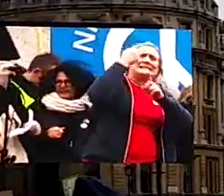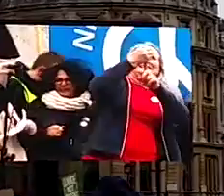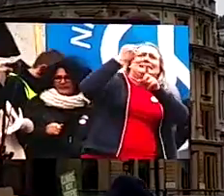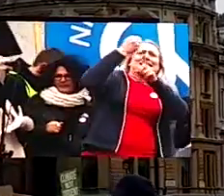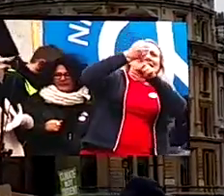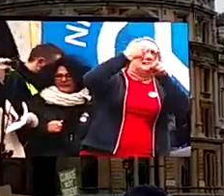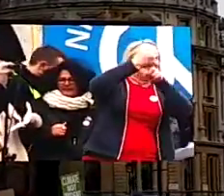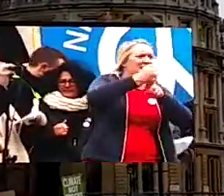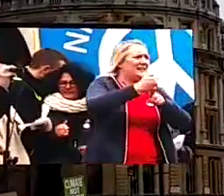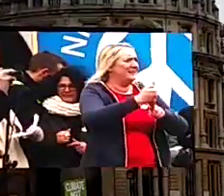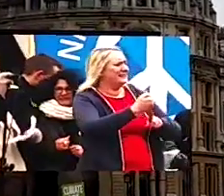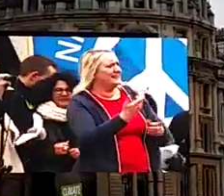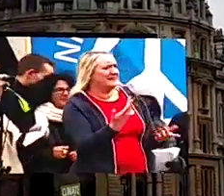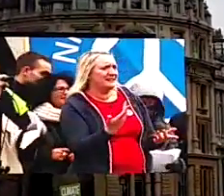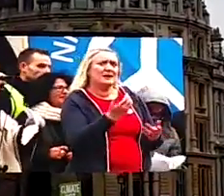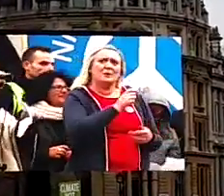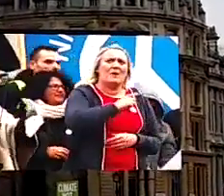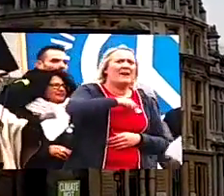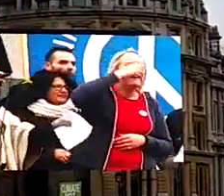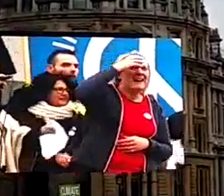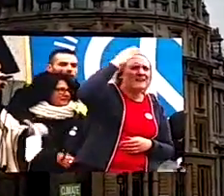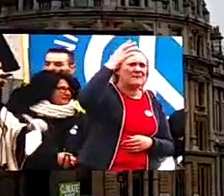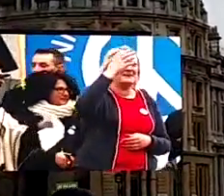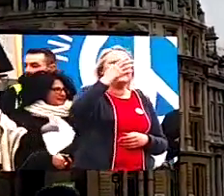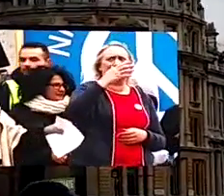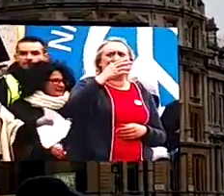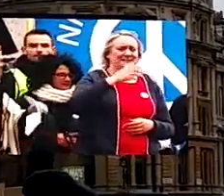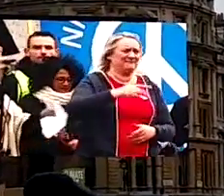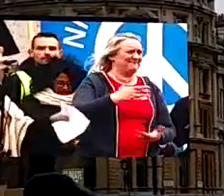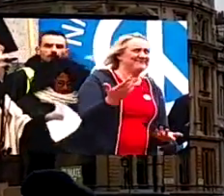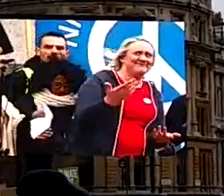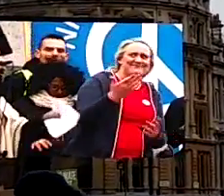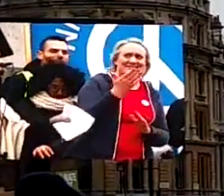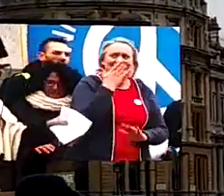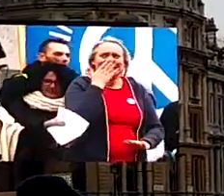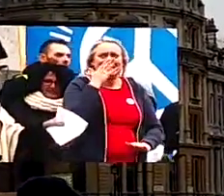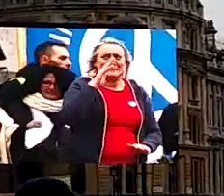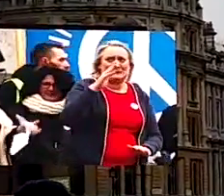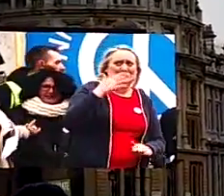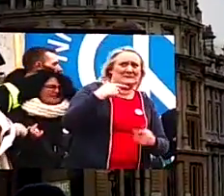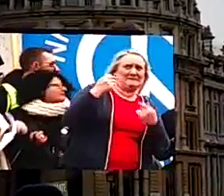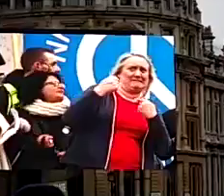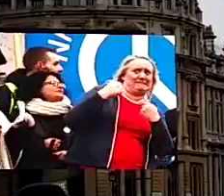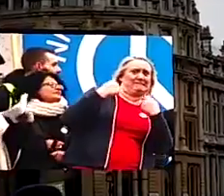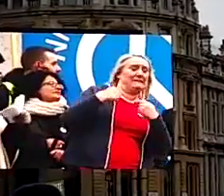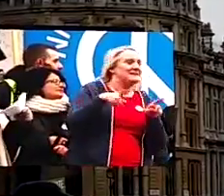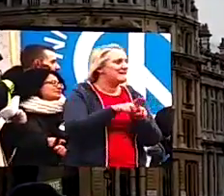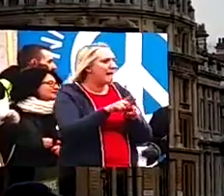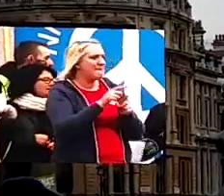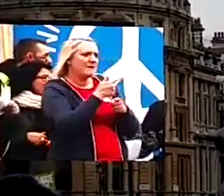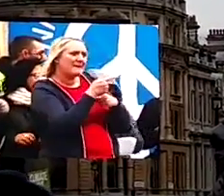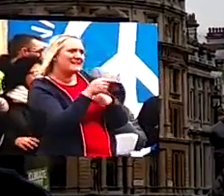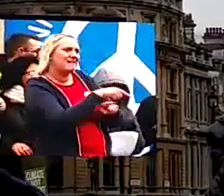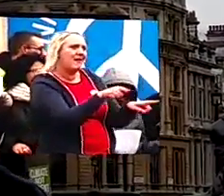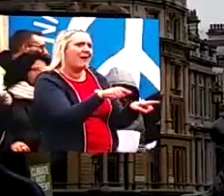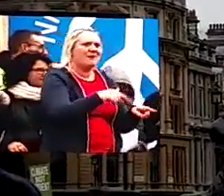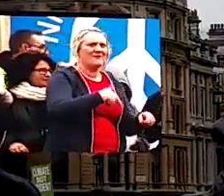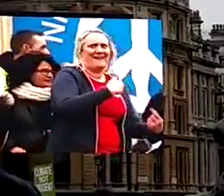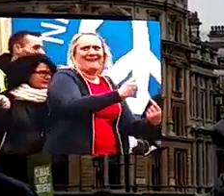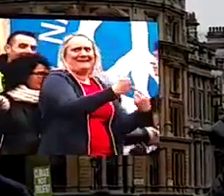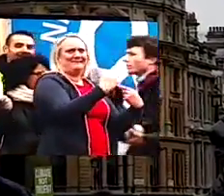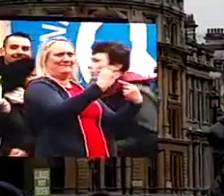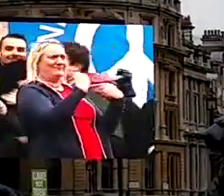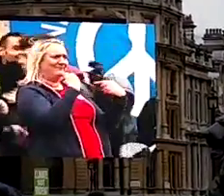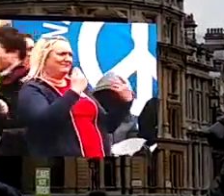got a hostile government, what often seems, I'm sorry to say, like a hostile media. But I can tell you